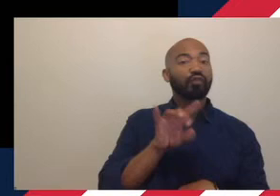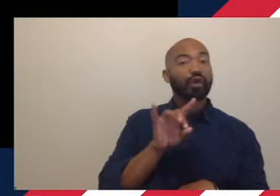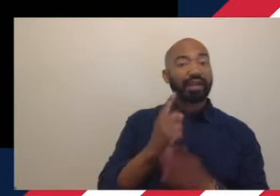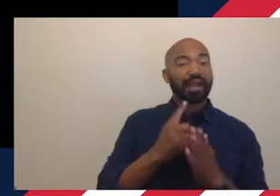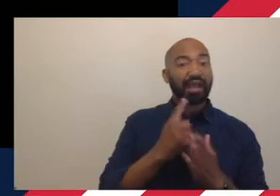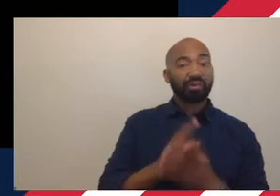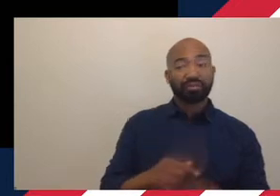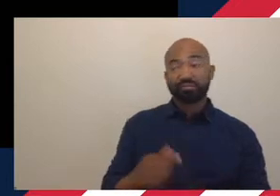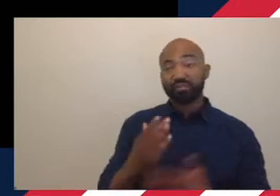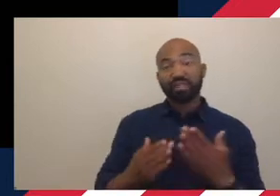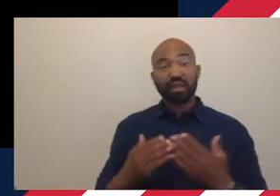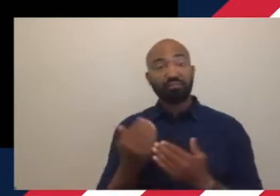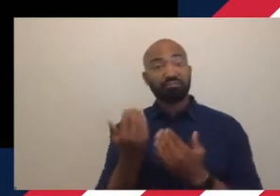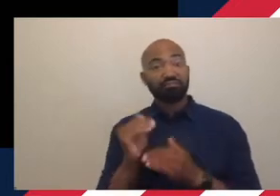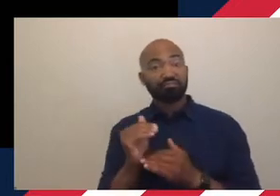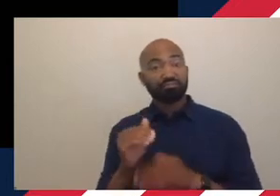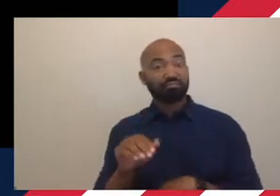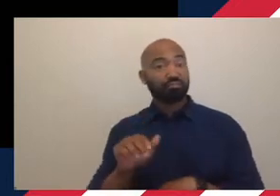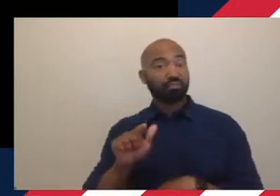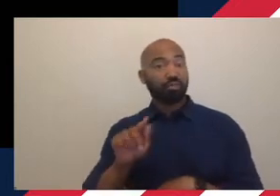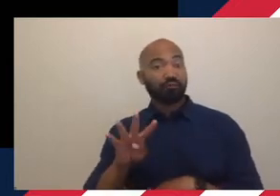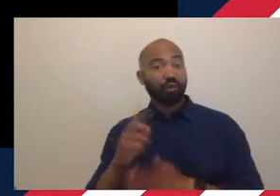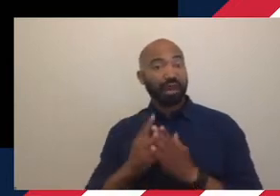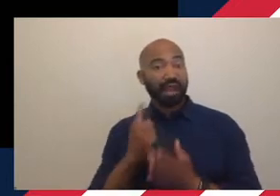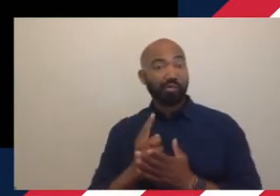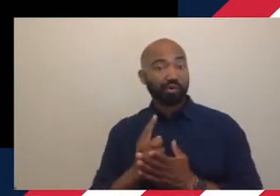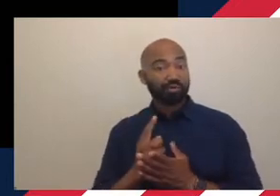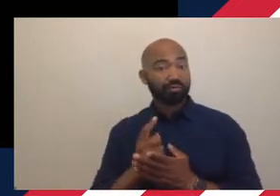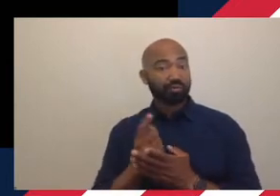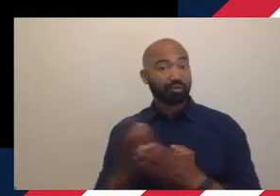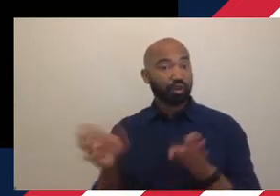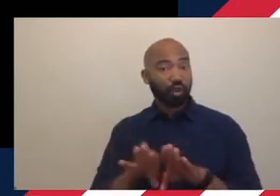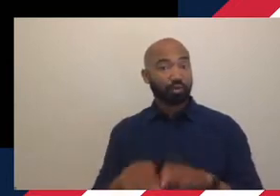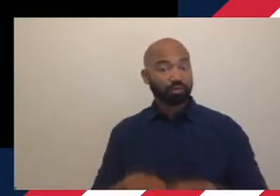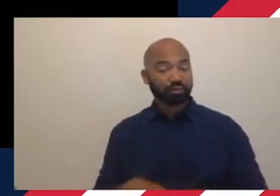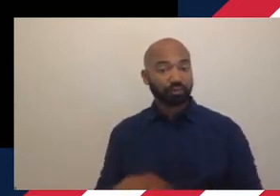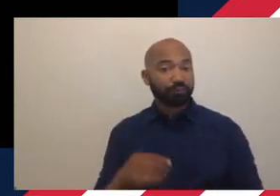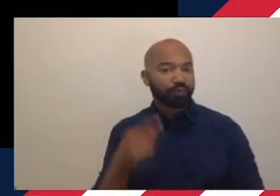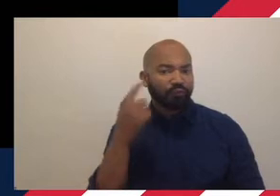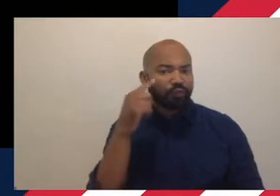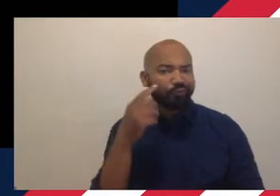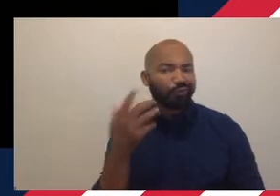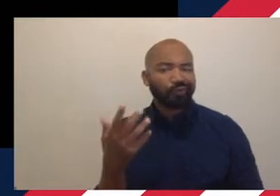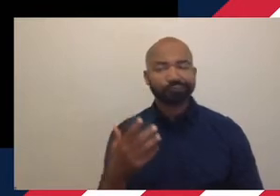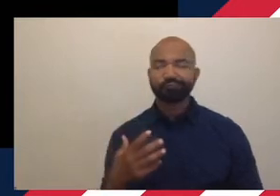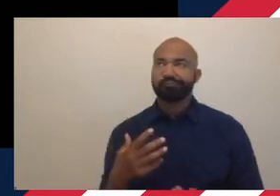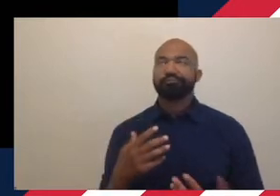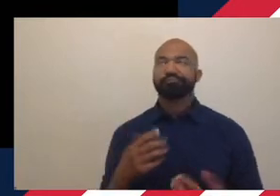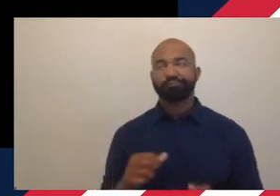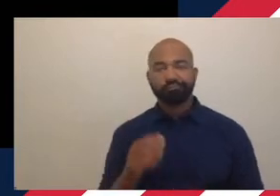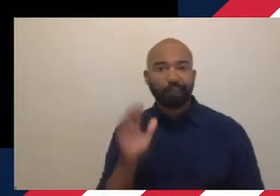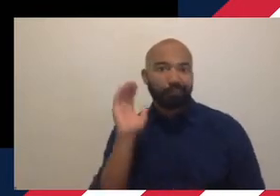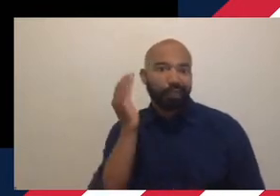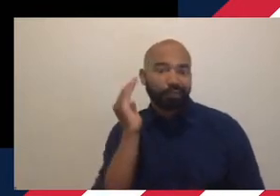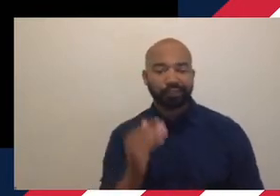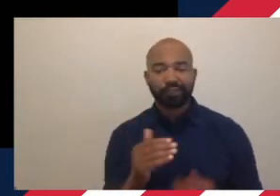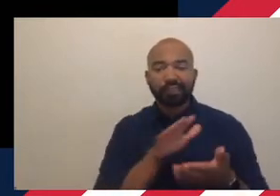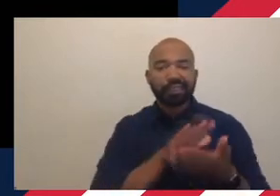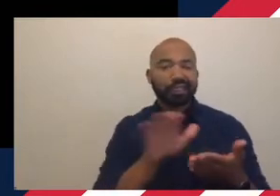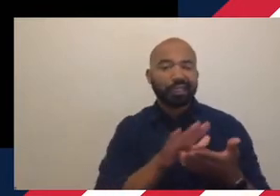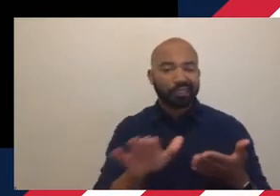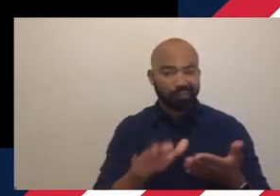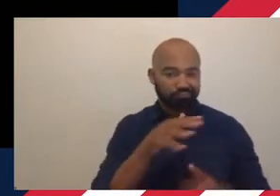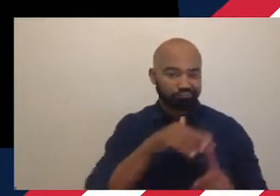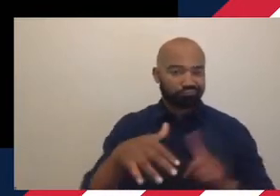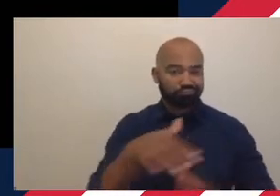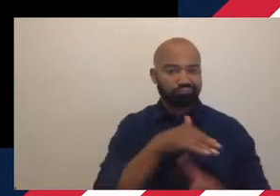This was to be able to supposedly clean and sanitize. As you know, and